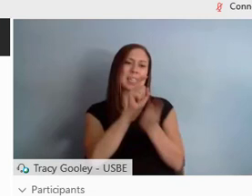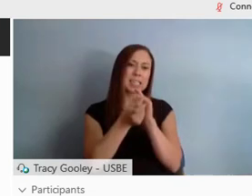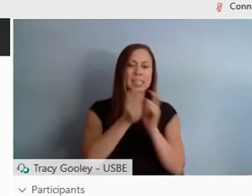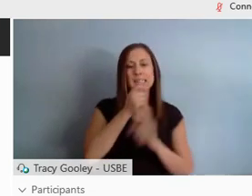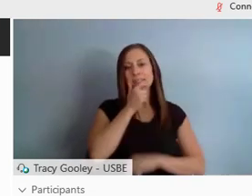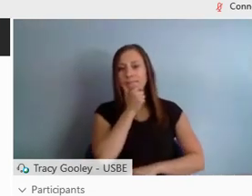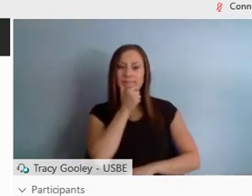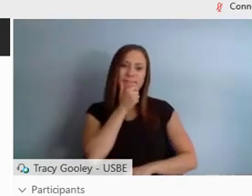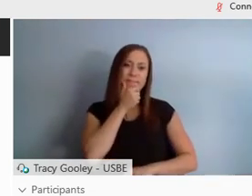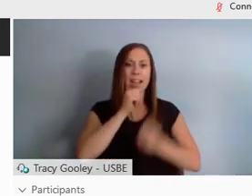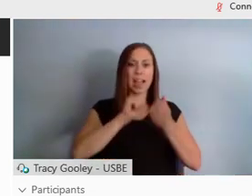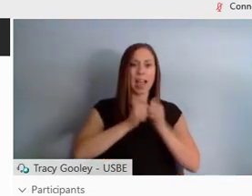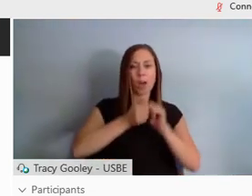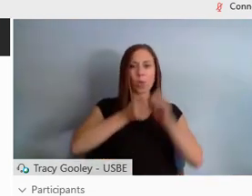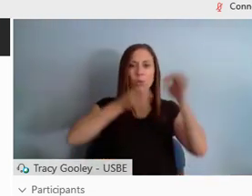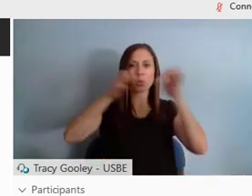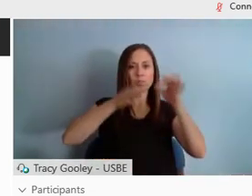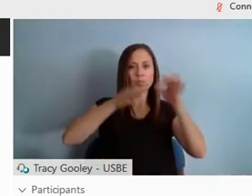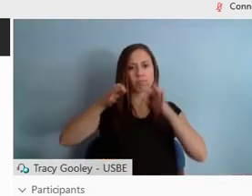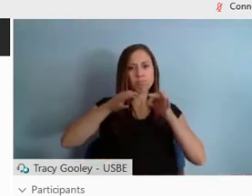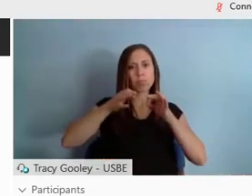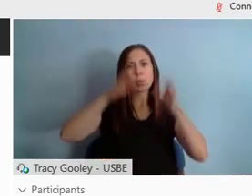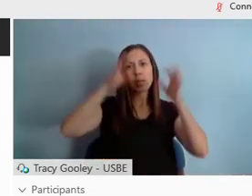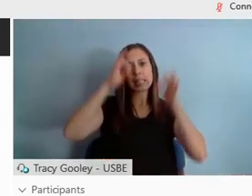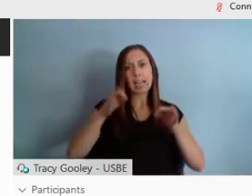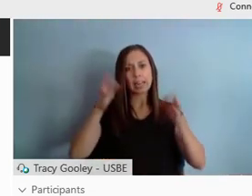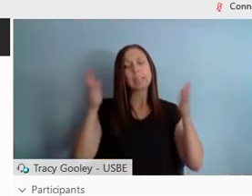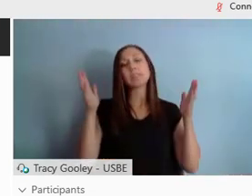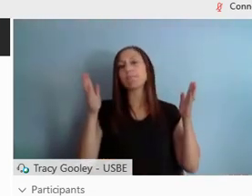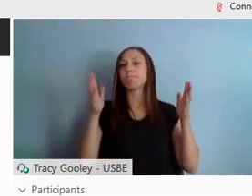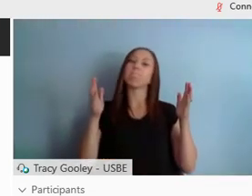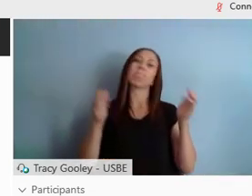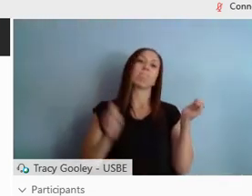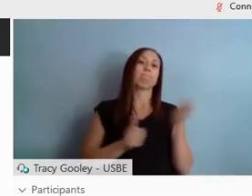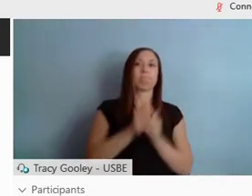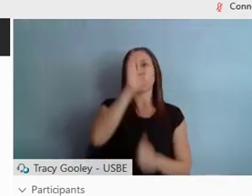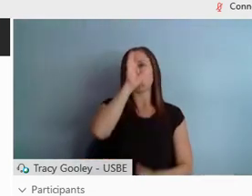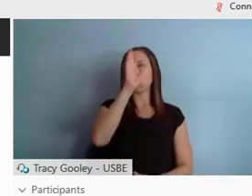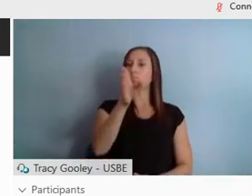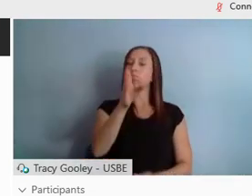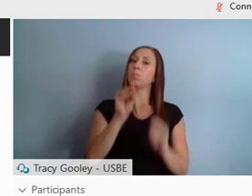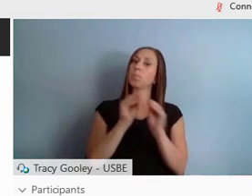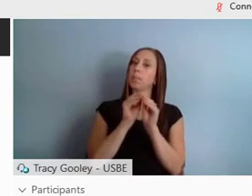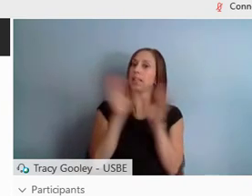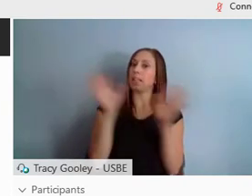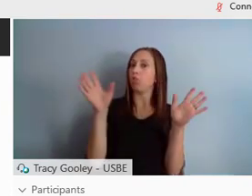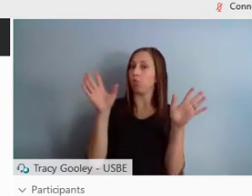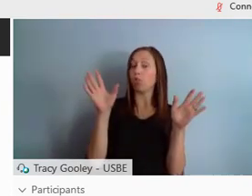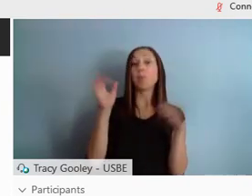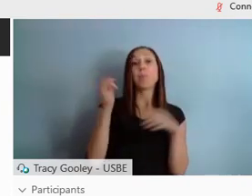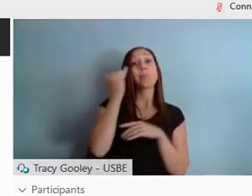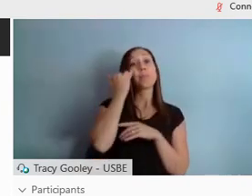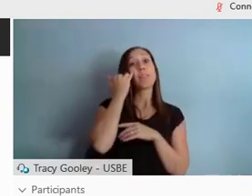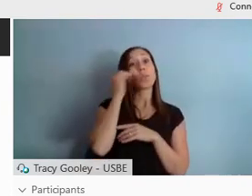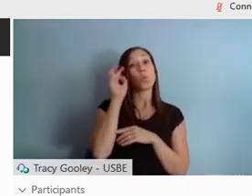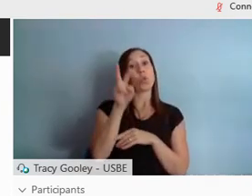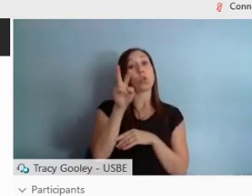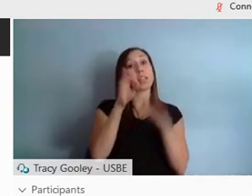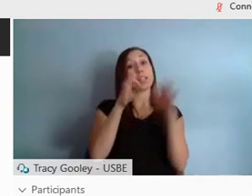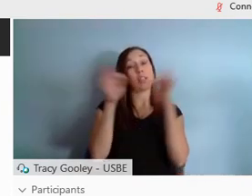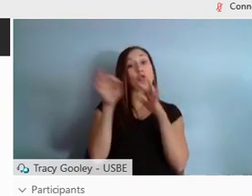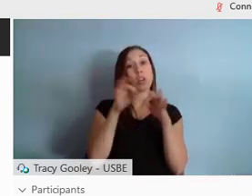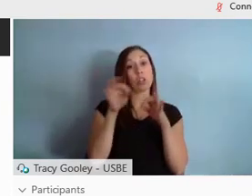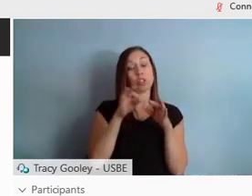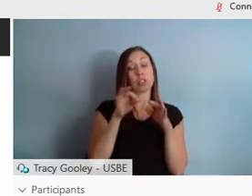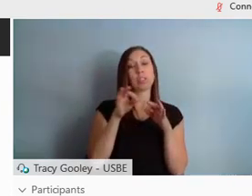different instructions for this one and decided this was the most straightforward and clear. So if you look at the